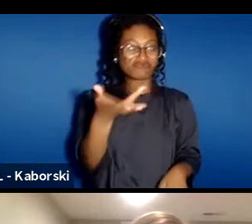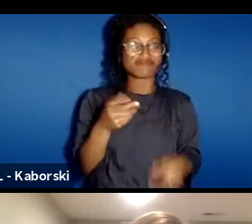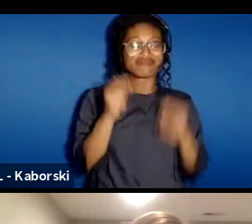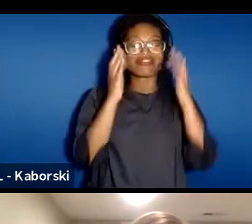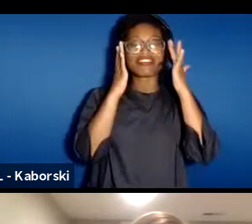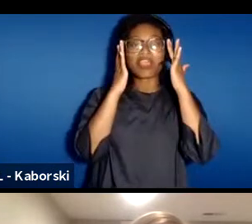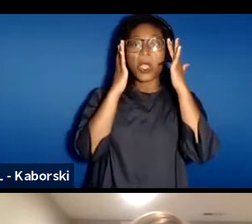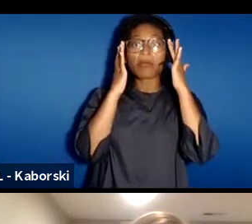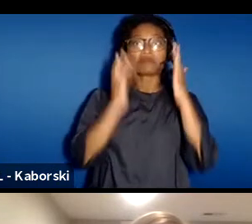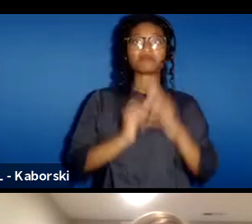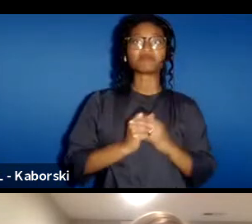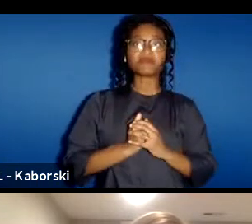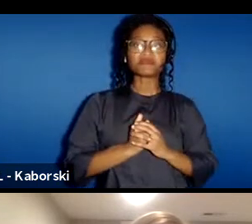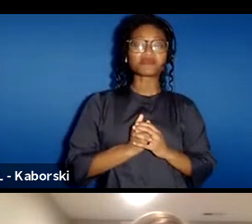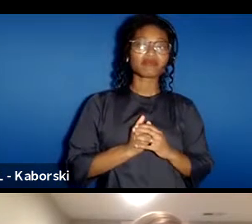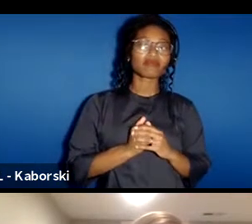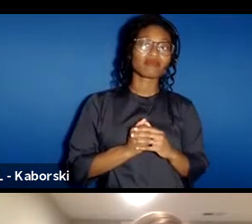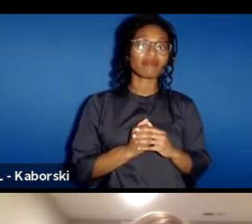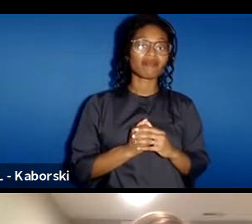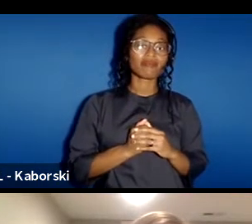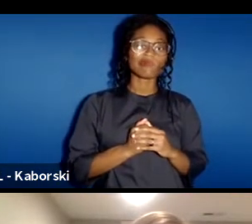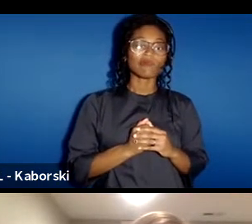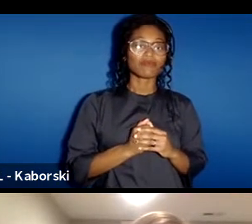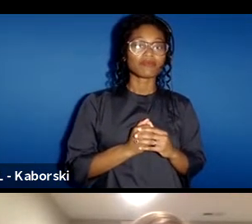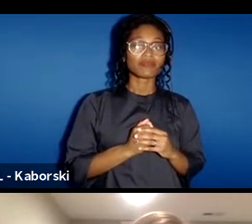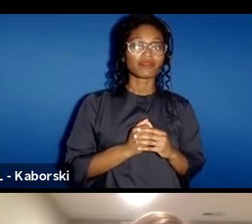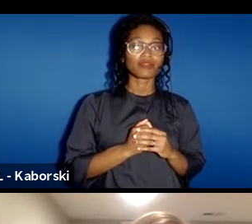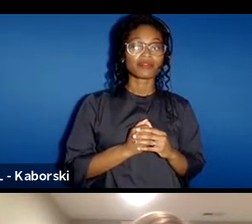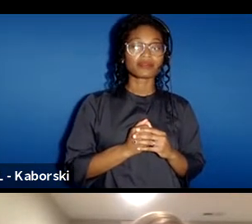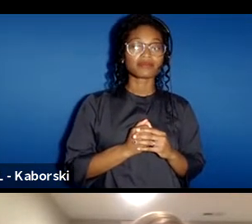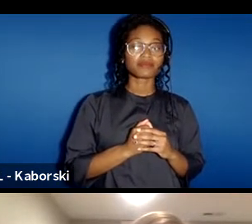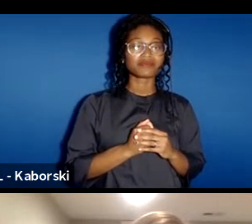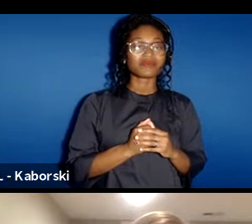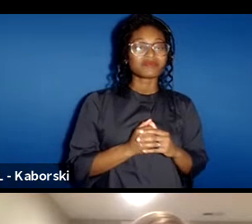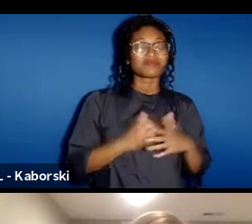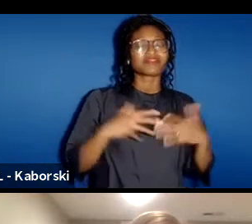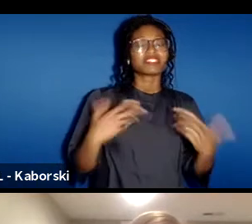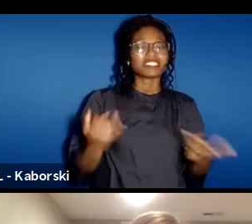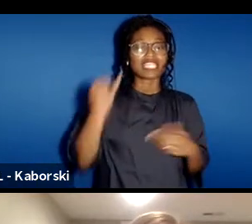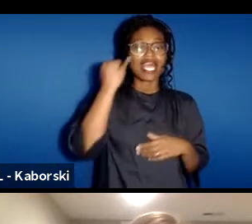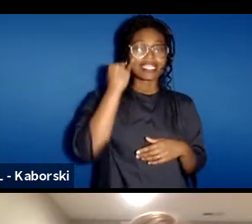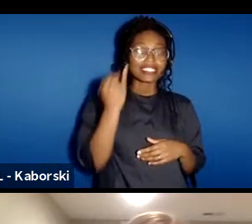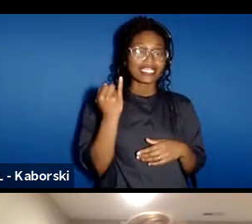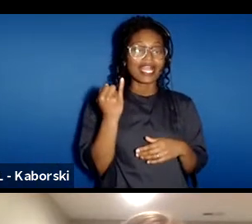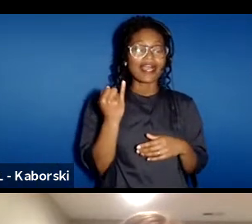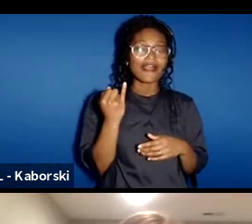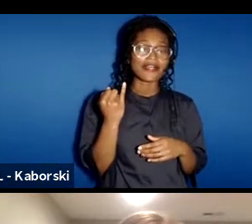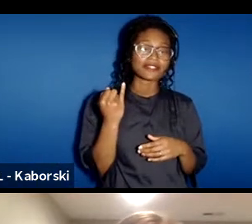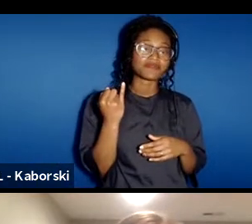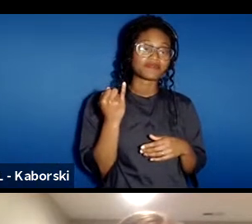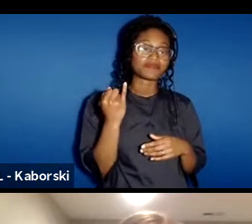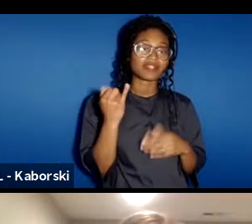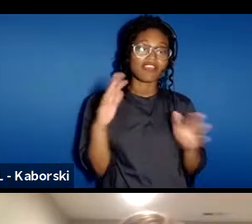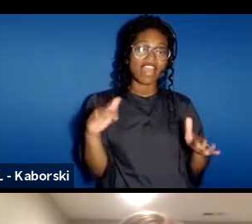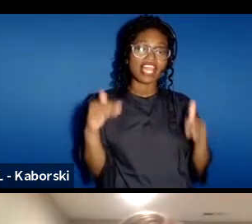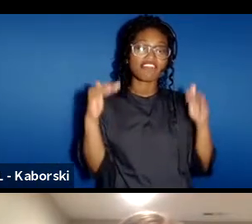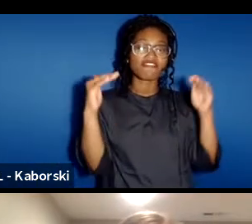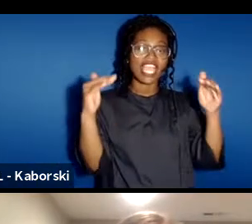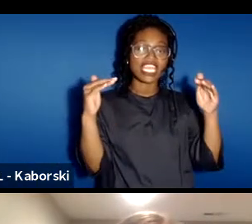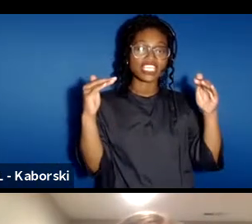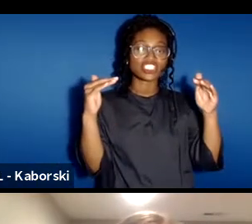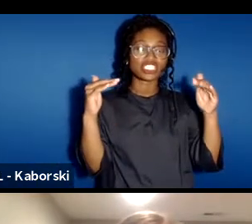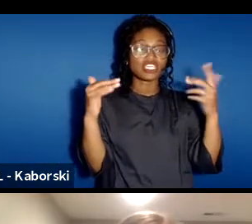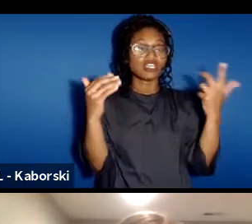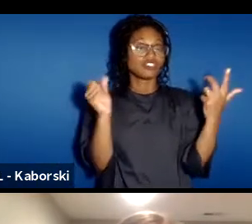of those was this idea of elevating.